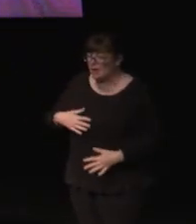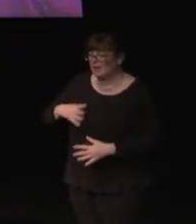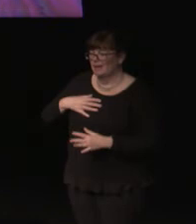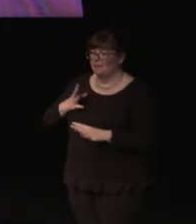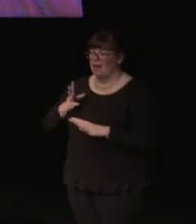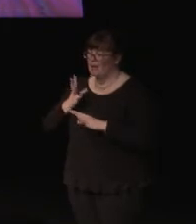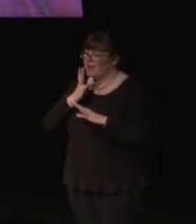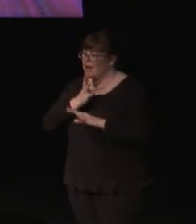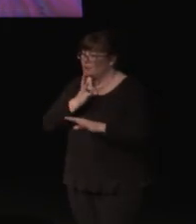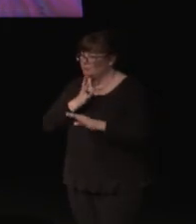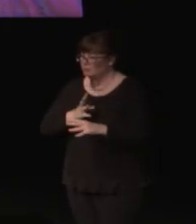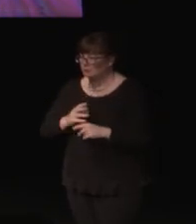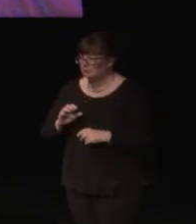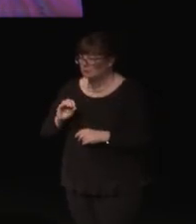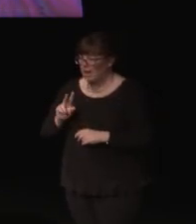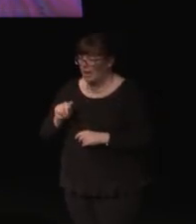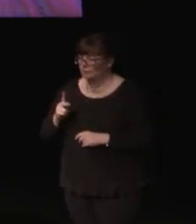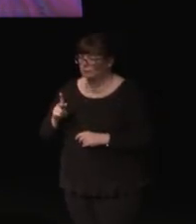better.